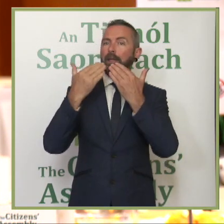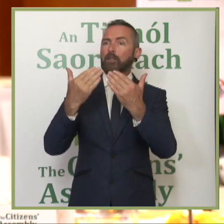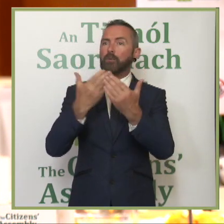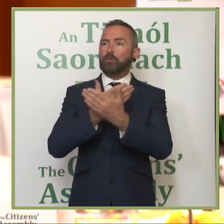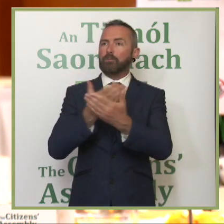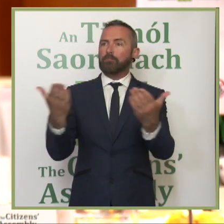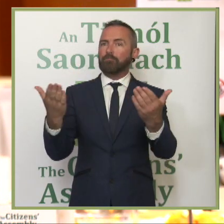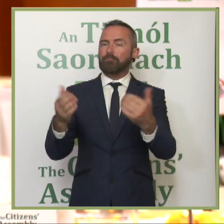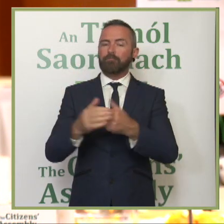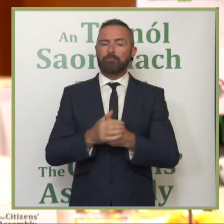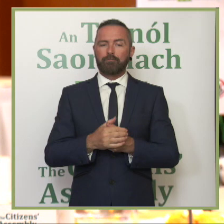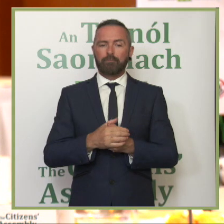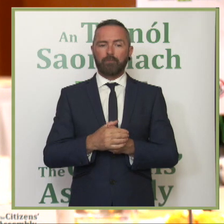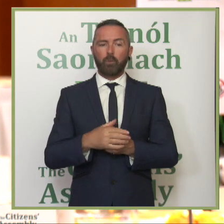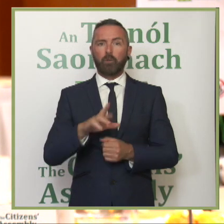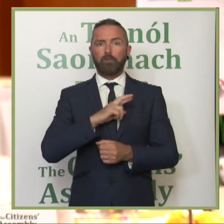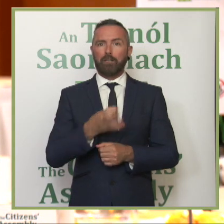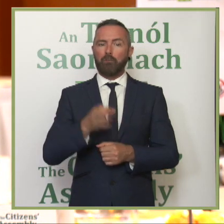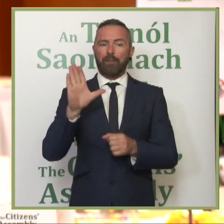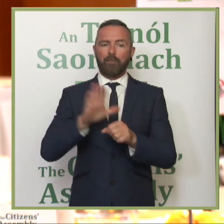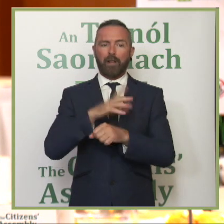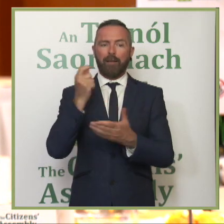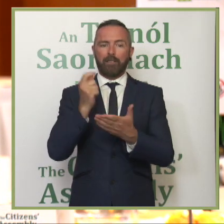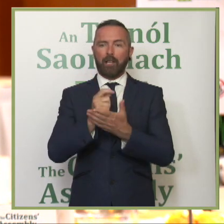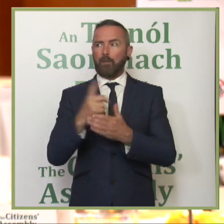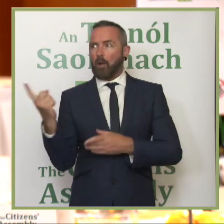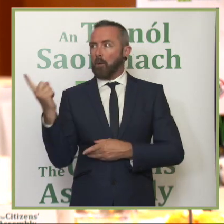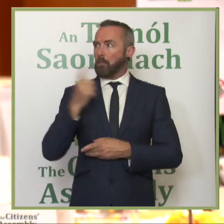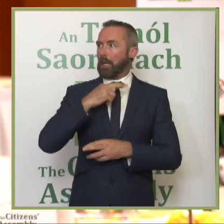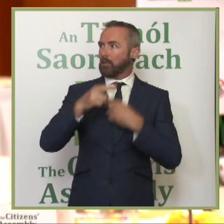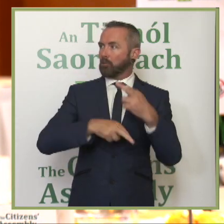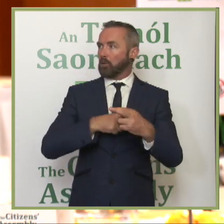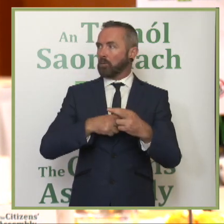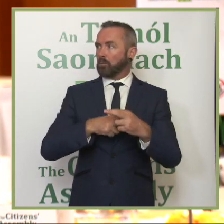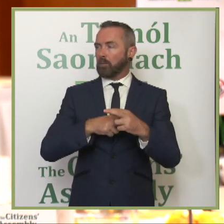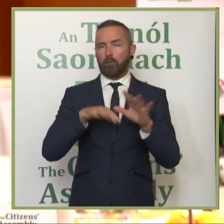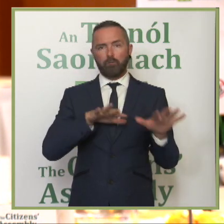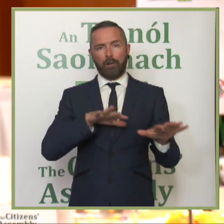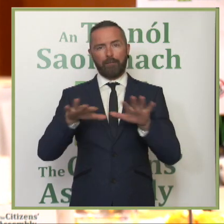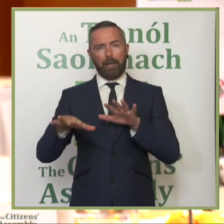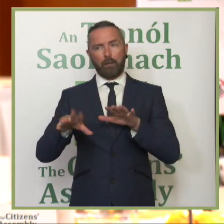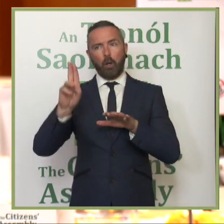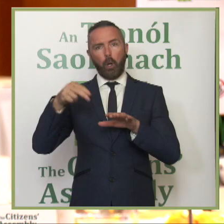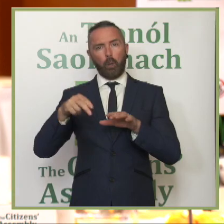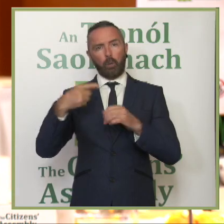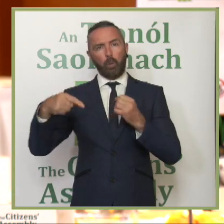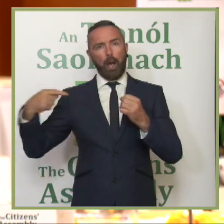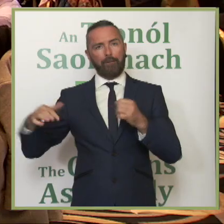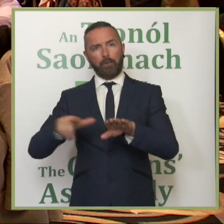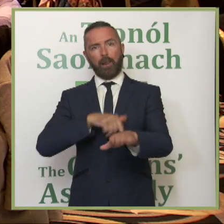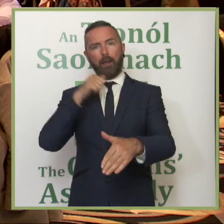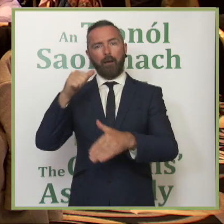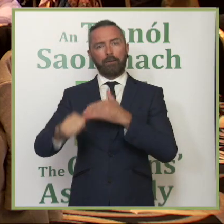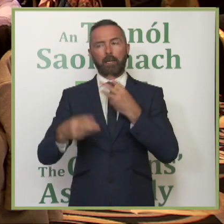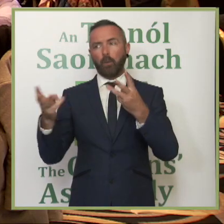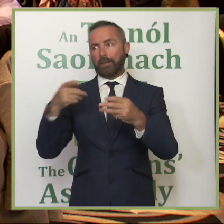So we are just grateful to have the time to go back to the room, to reflect, relax and unwind from the long day. Yeah, so thank you. Good. Well done, well